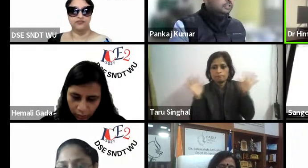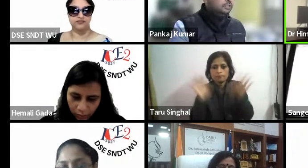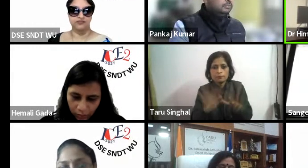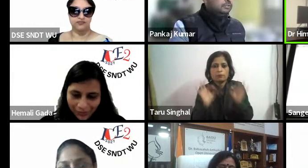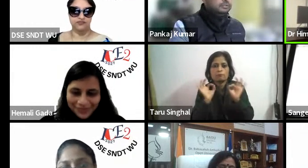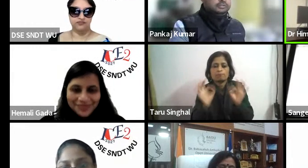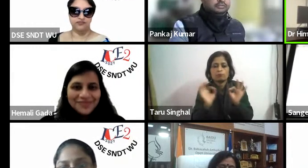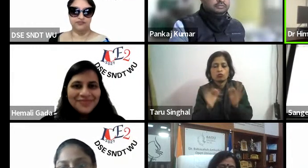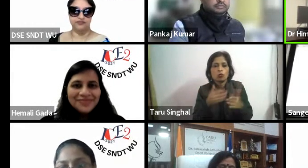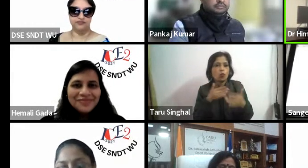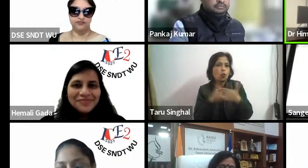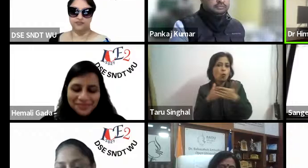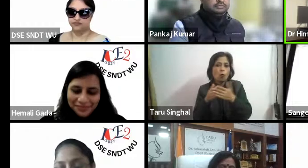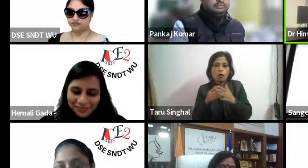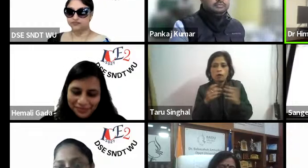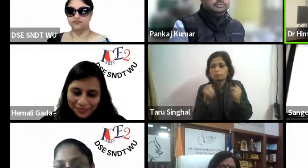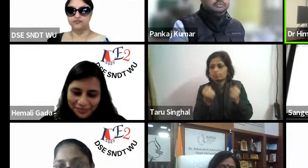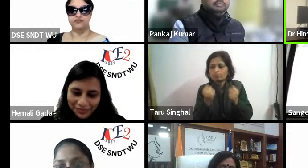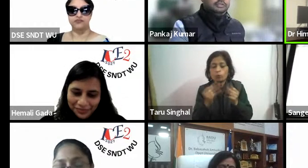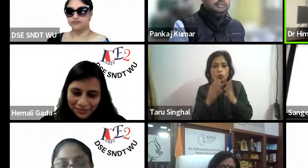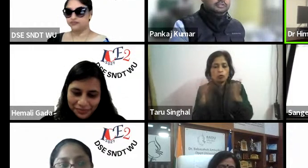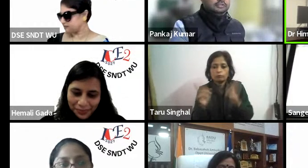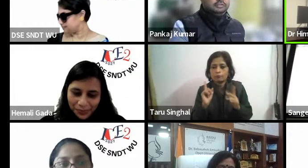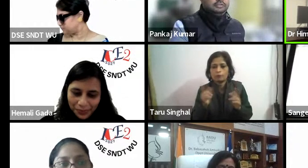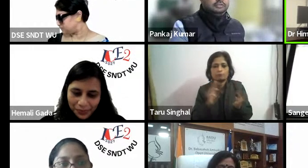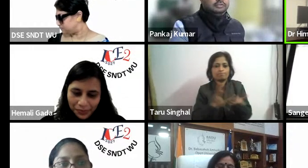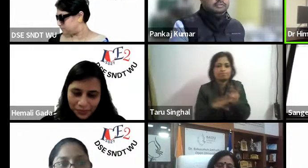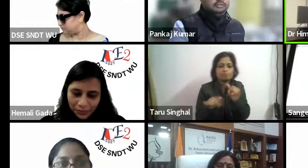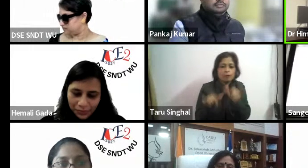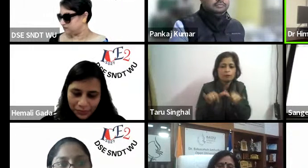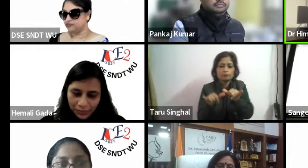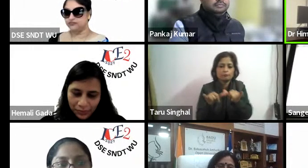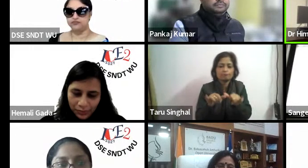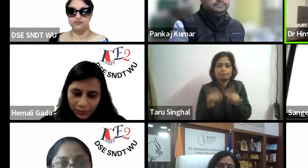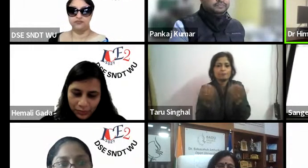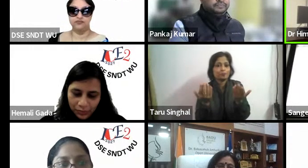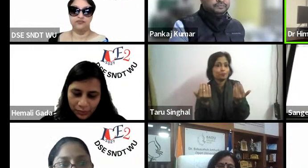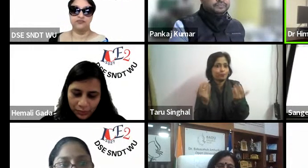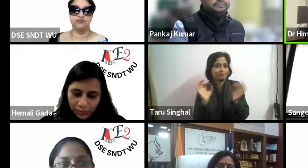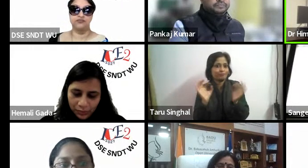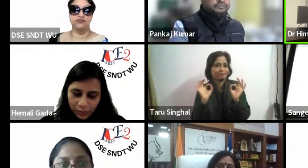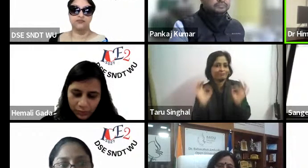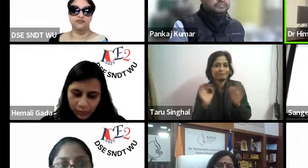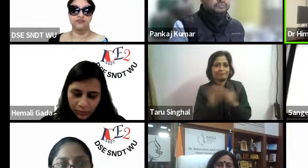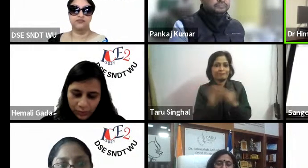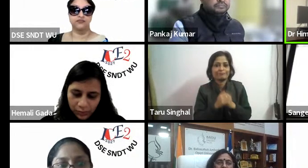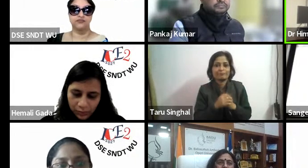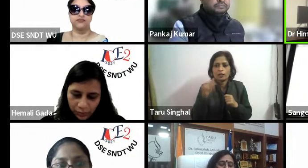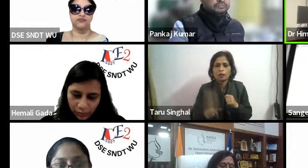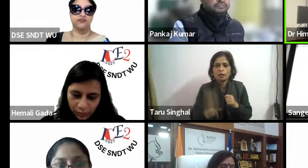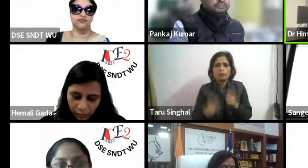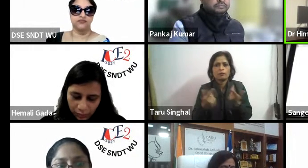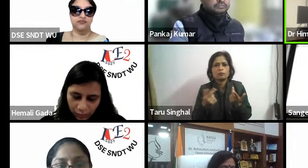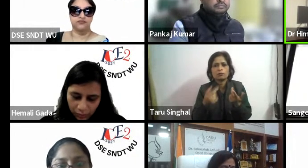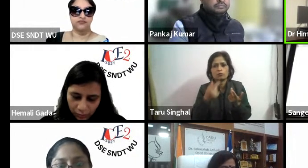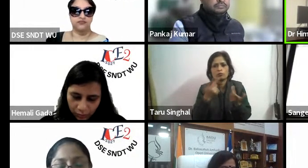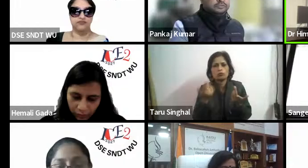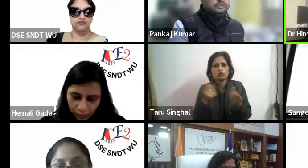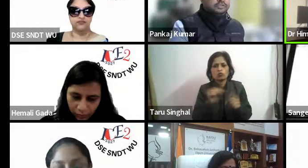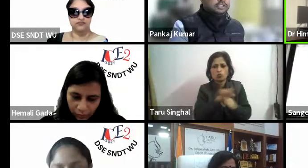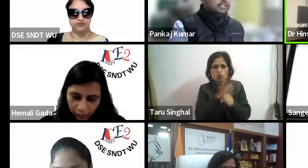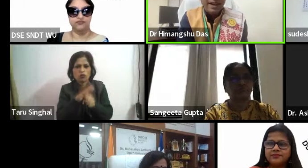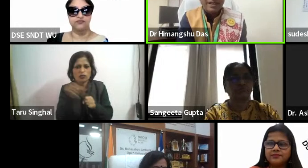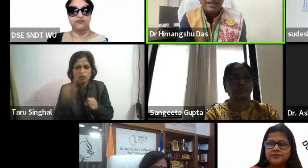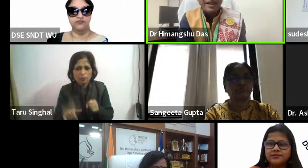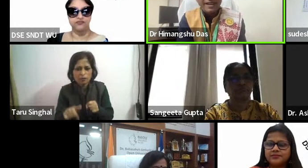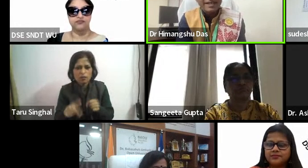congratulate both the teams and the organizers for making it possible. Our challenge today during COVID and